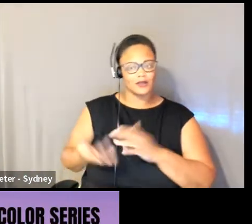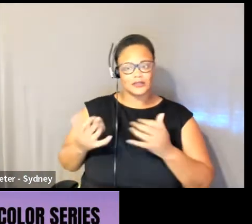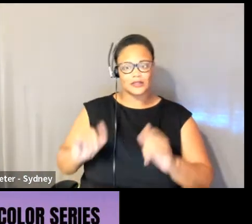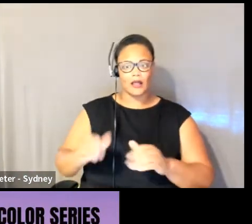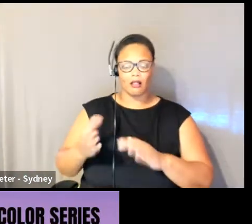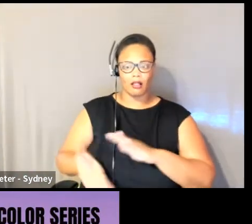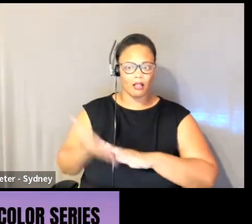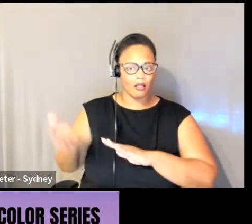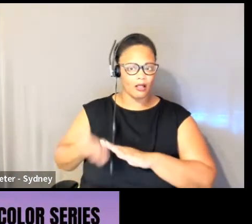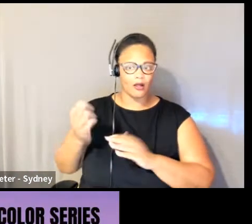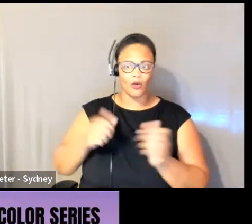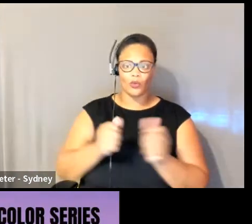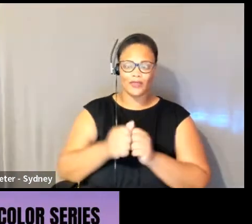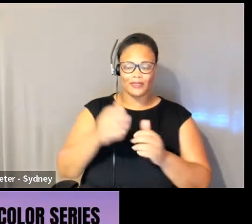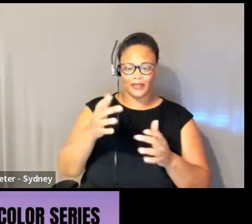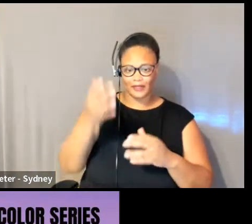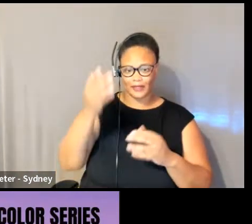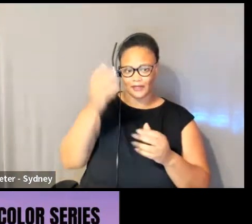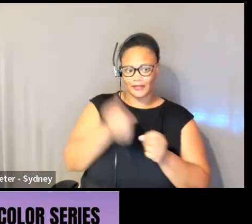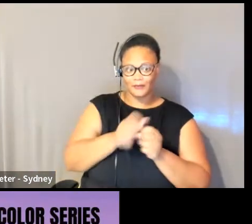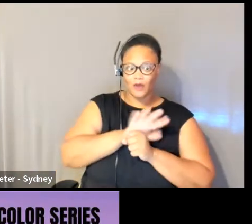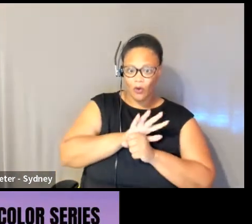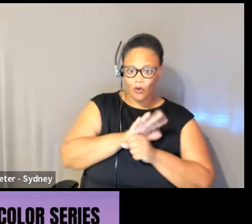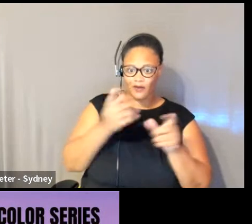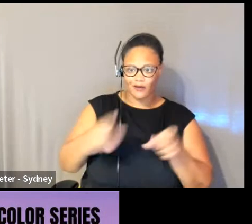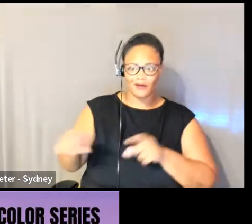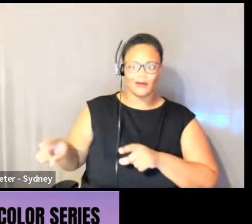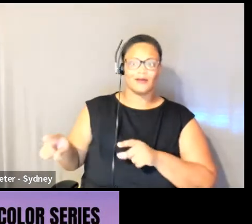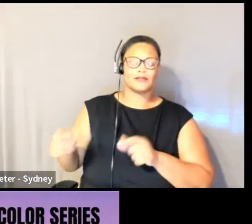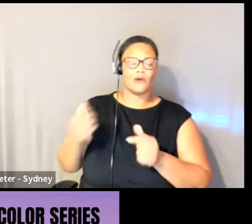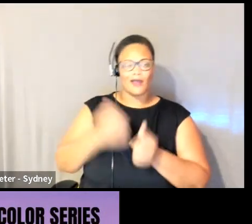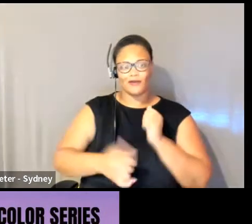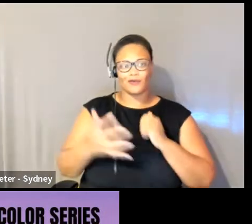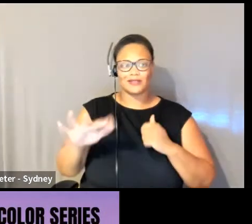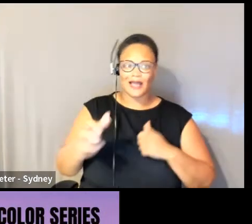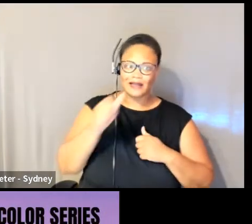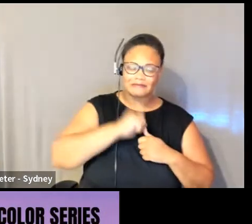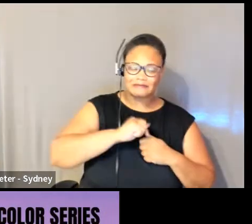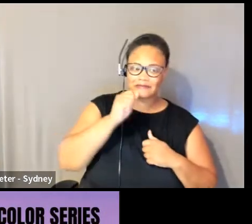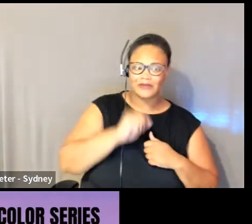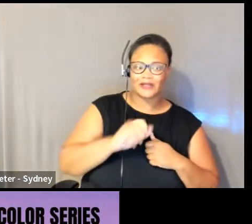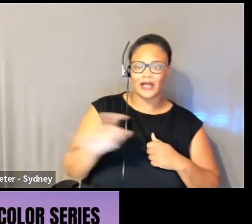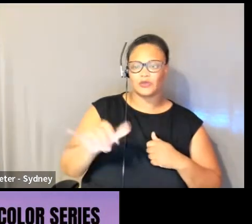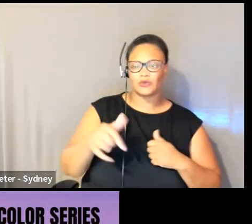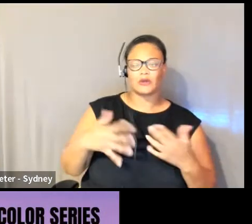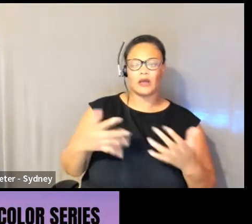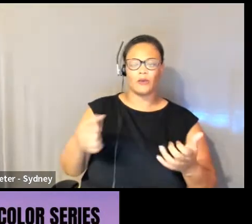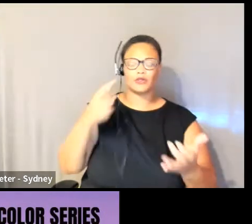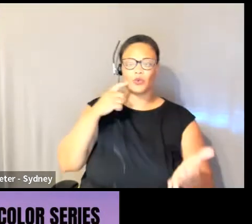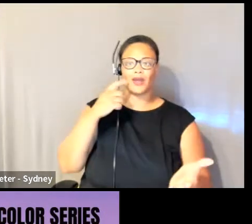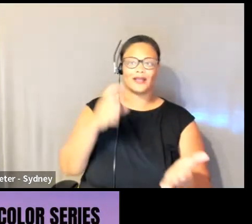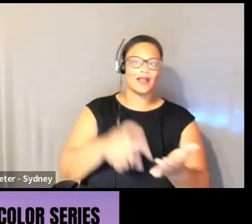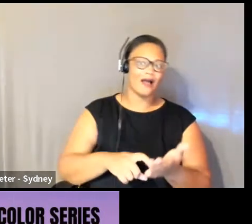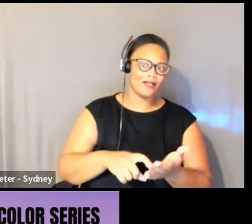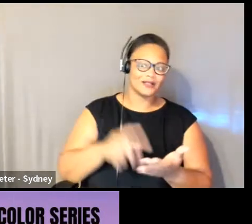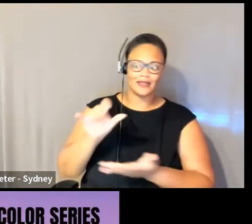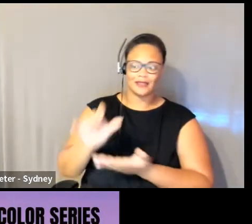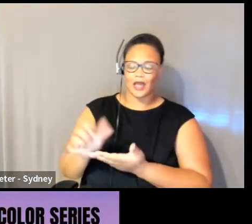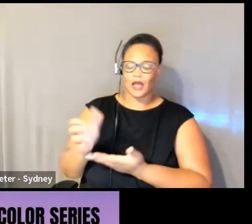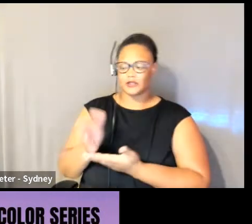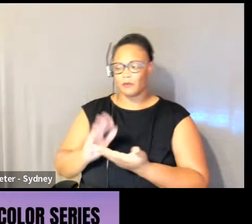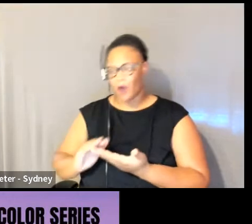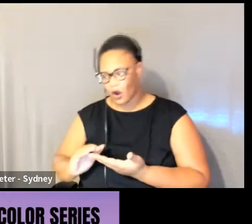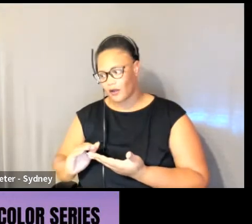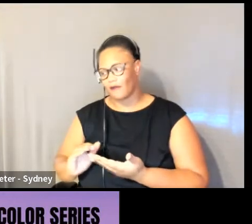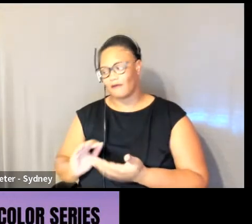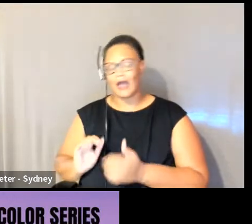there's this layer, I think, that everyone is dealing with. And so I want to kind of acknowledge that as a part of how we live now in many ways,